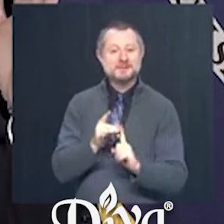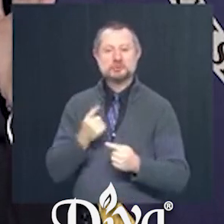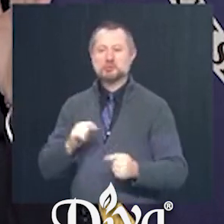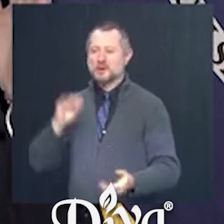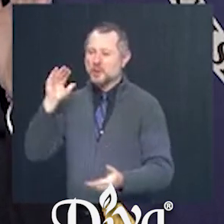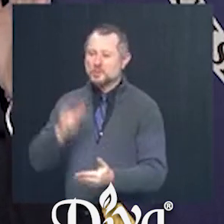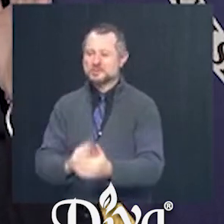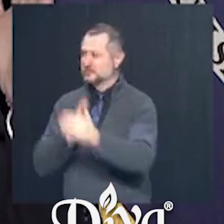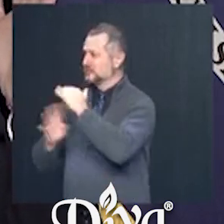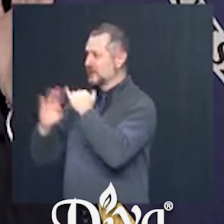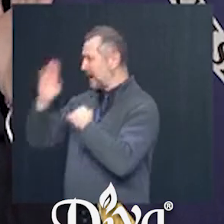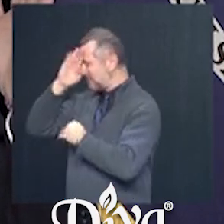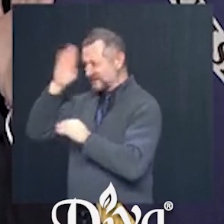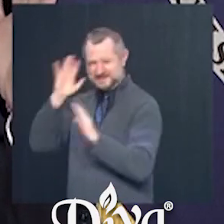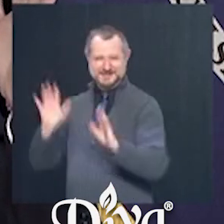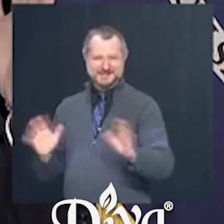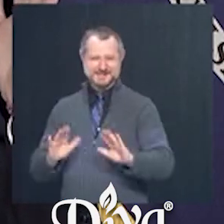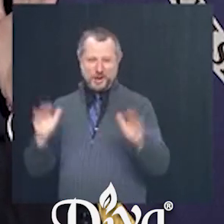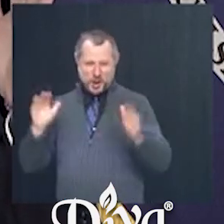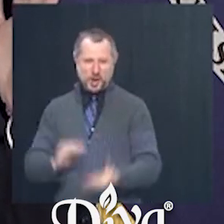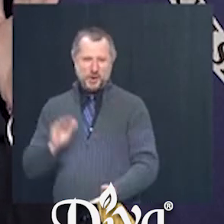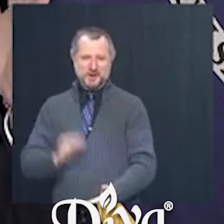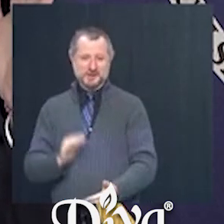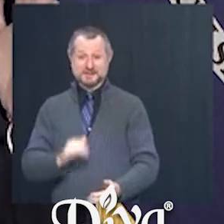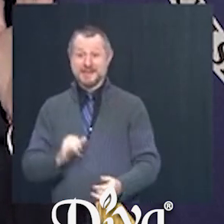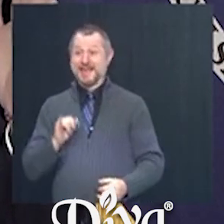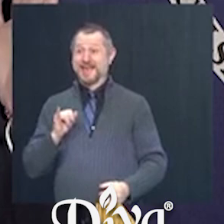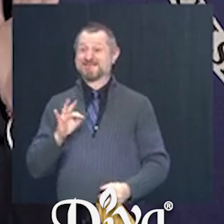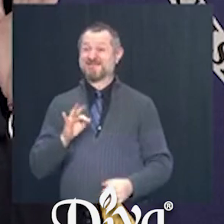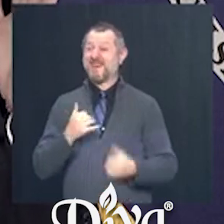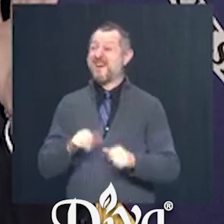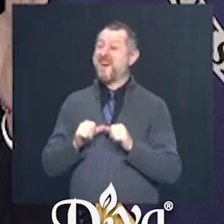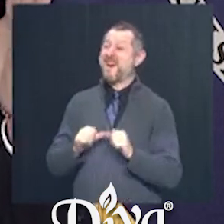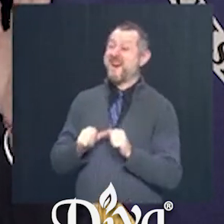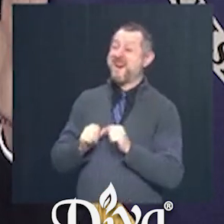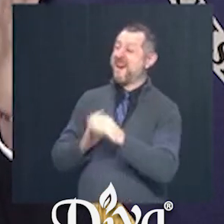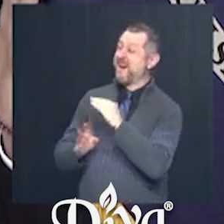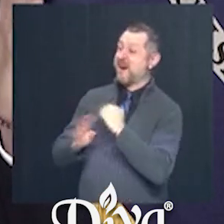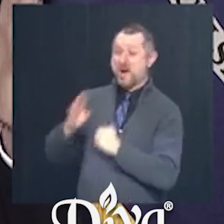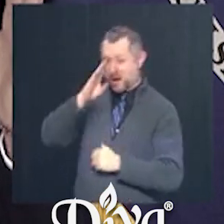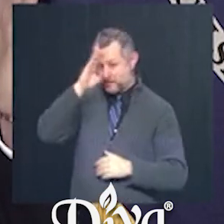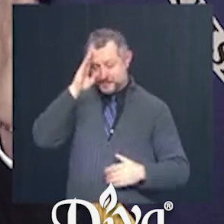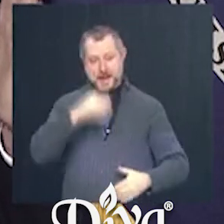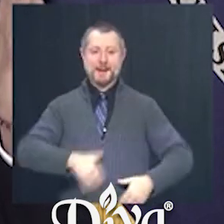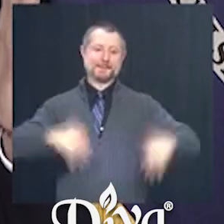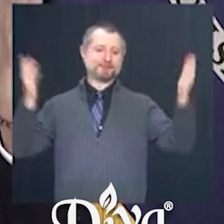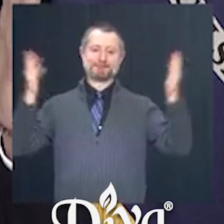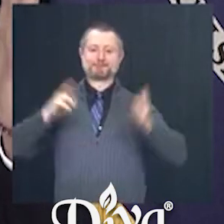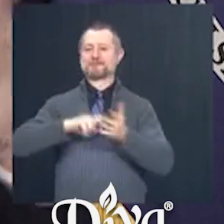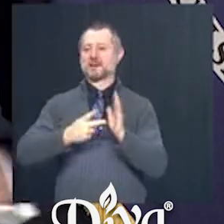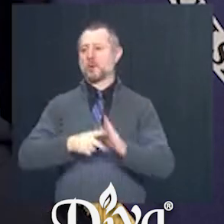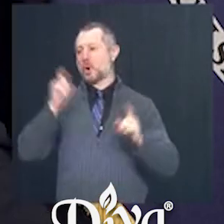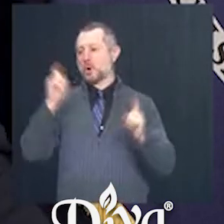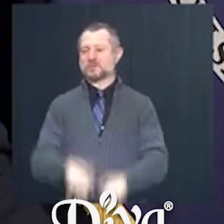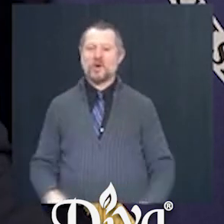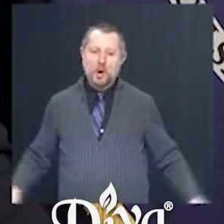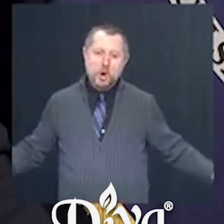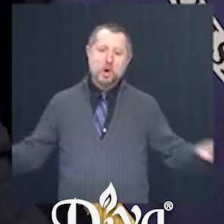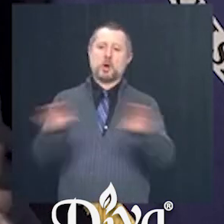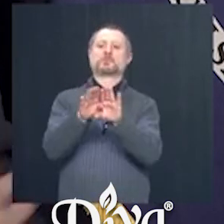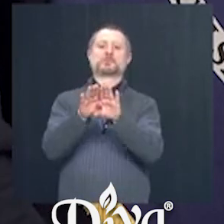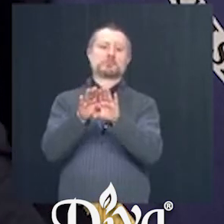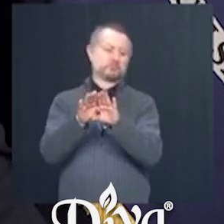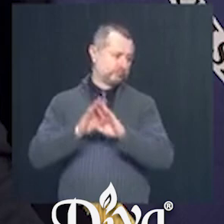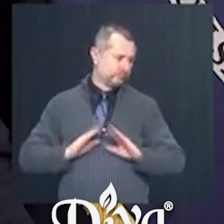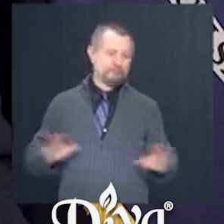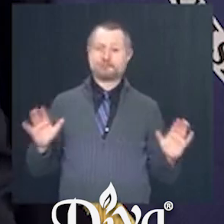hospitalization. If you overwhelm the hospital capacity, you will have to go back to shut down. There are